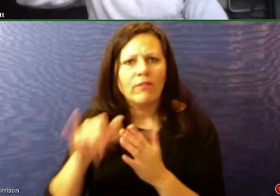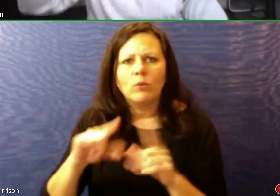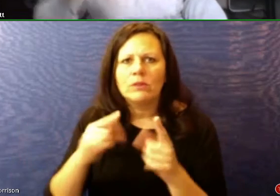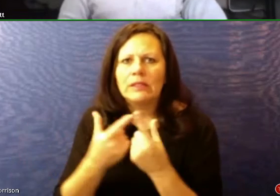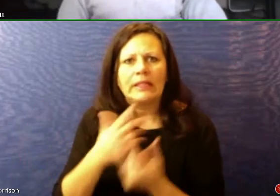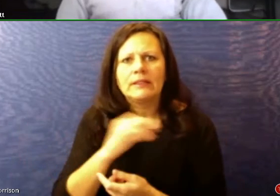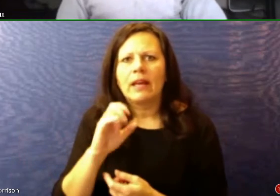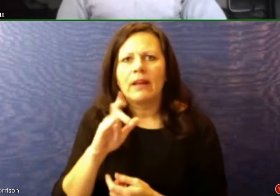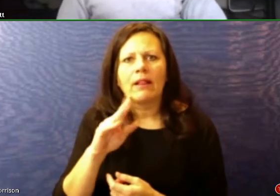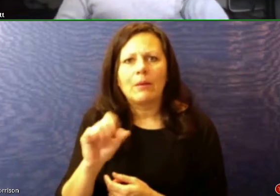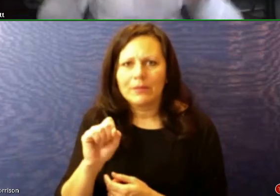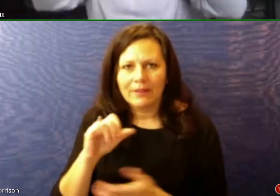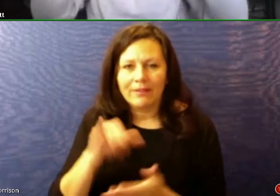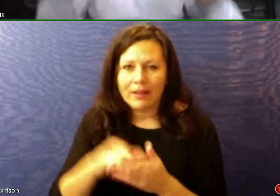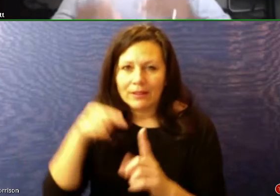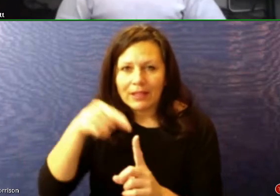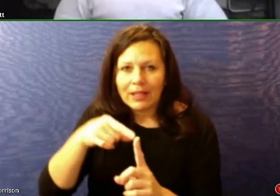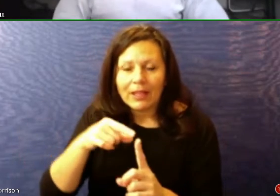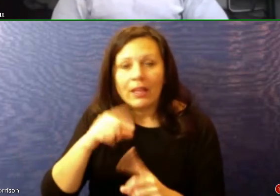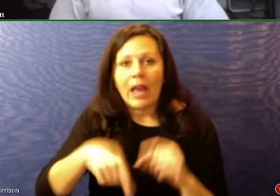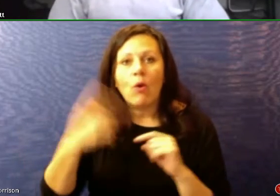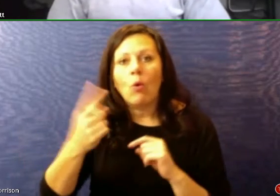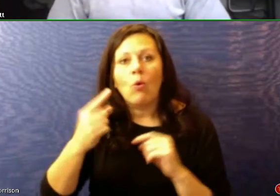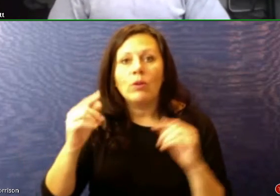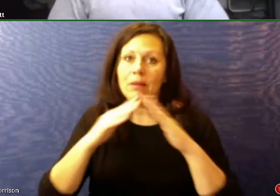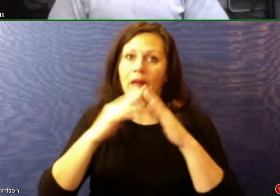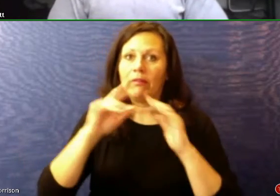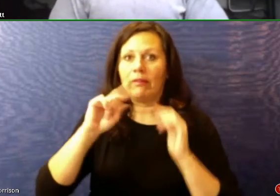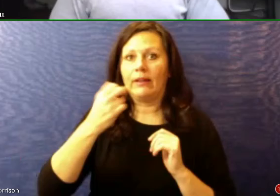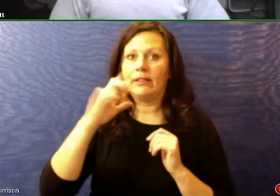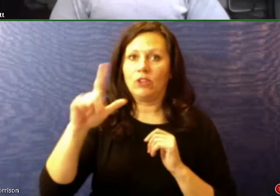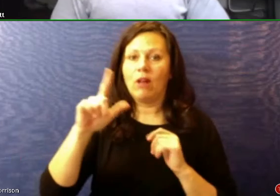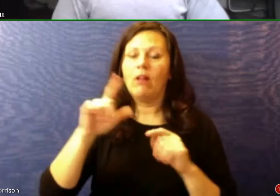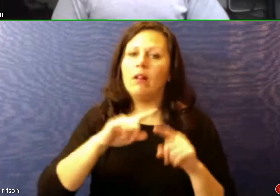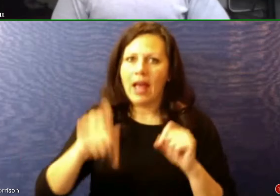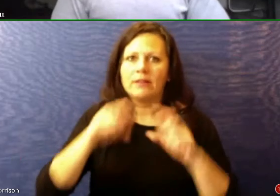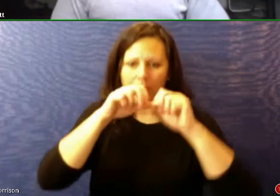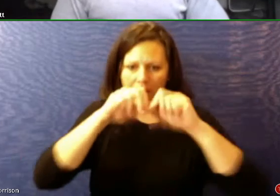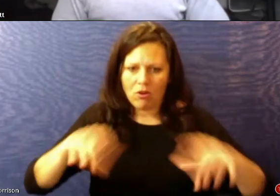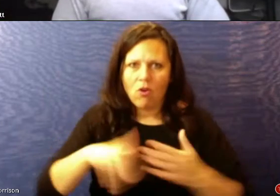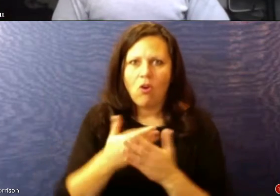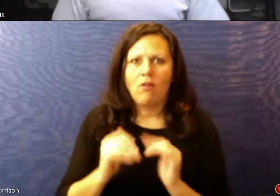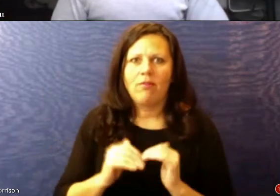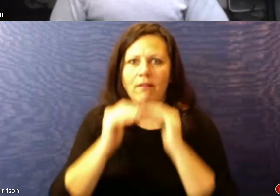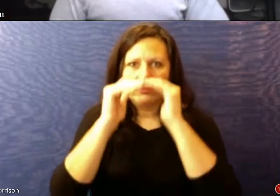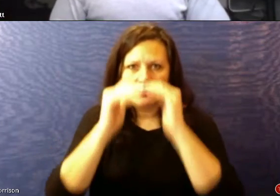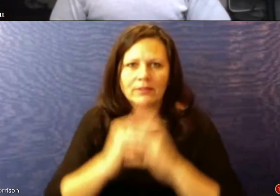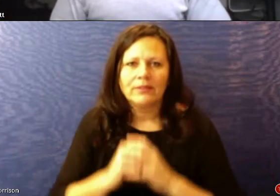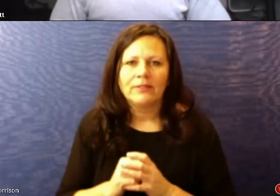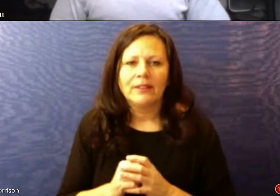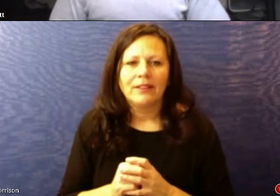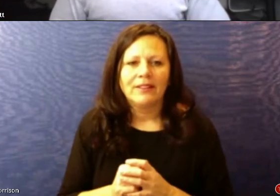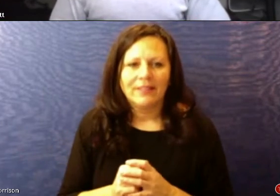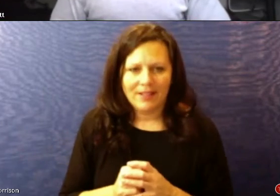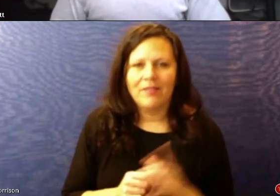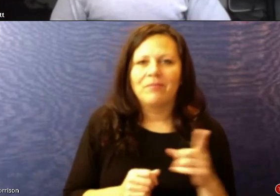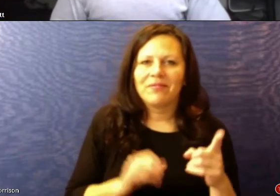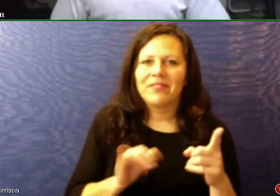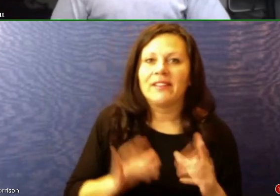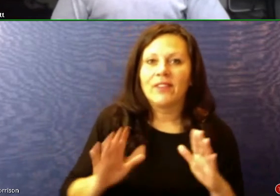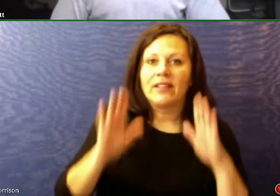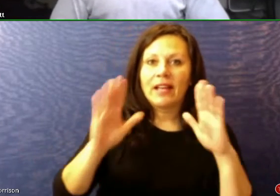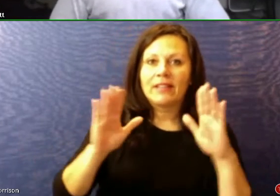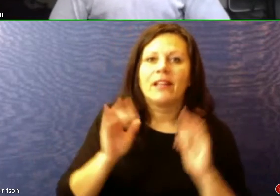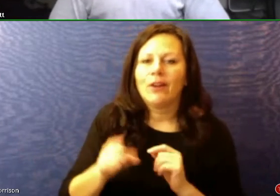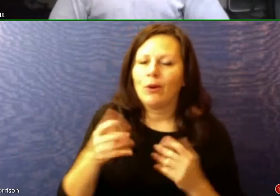just live at the NHL level, but it has to make its way on. That's fantastic. You actually ended up answering a few of the questions that